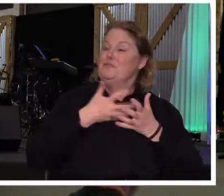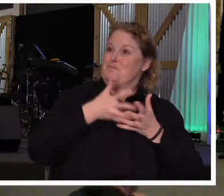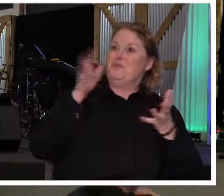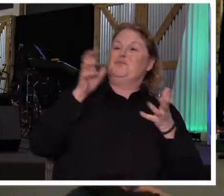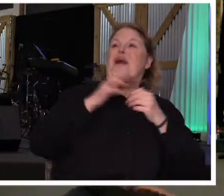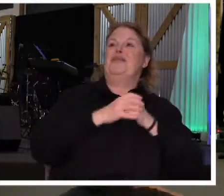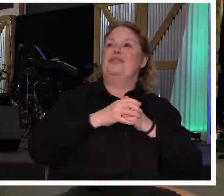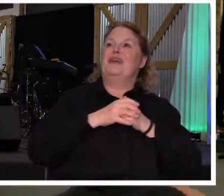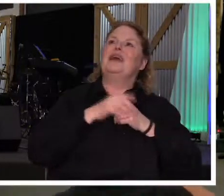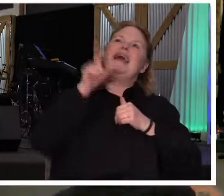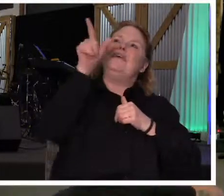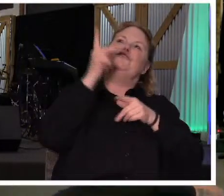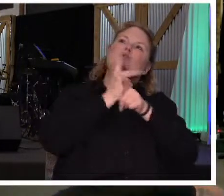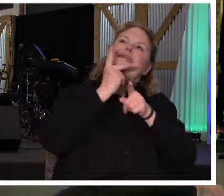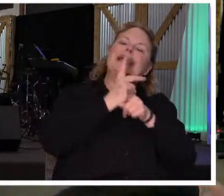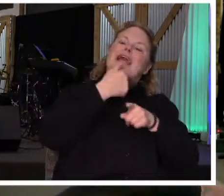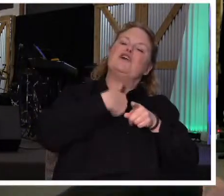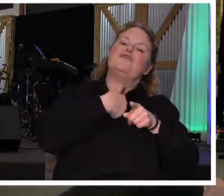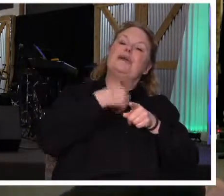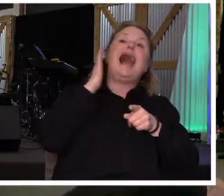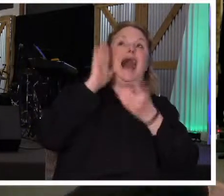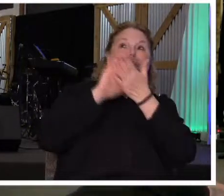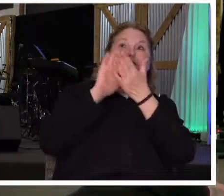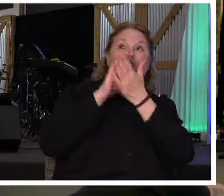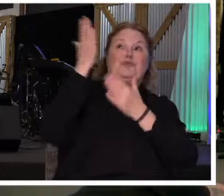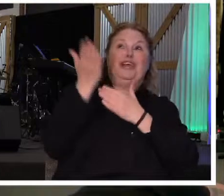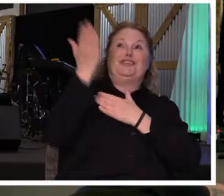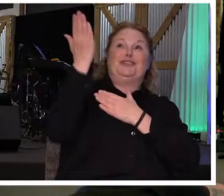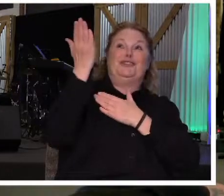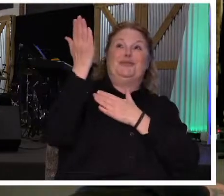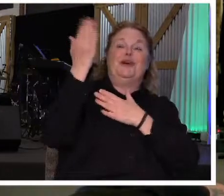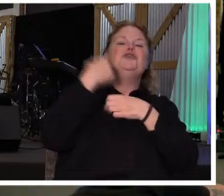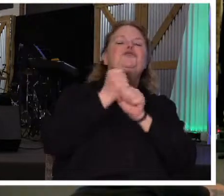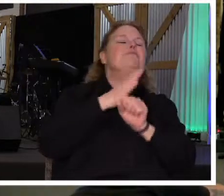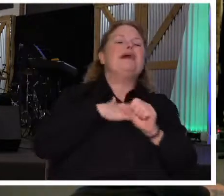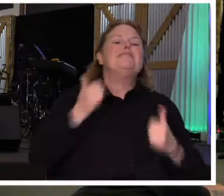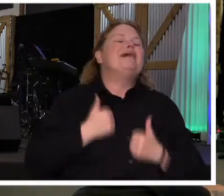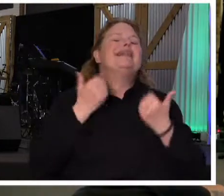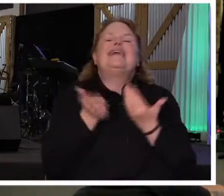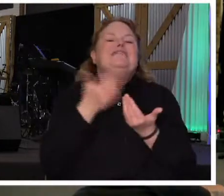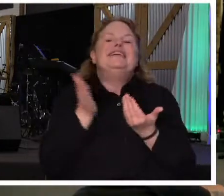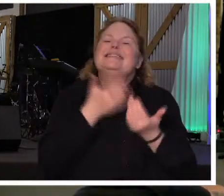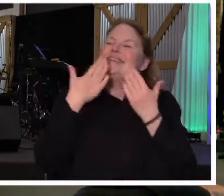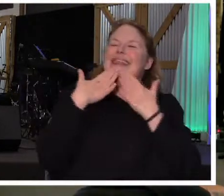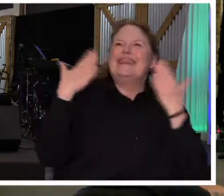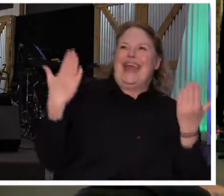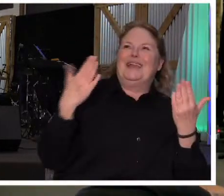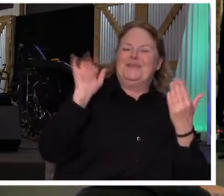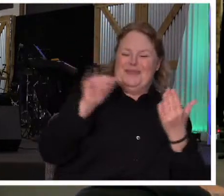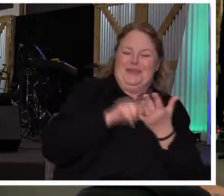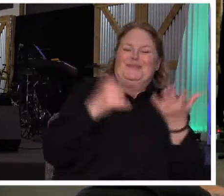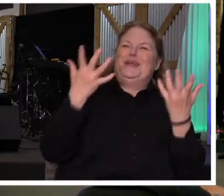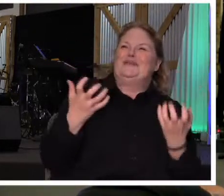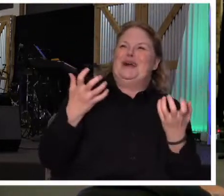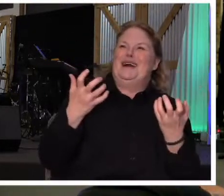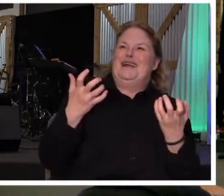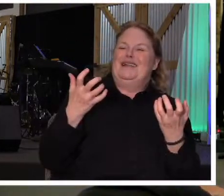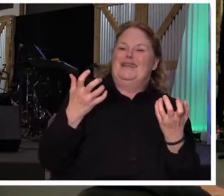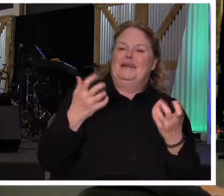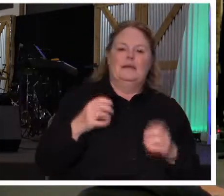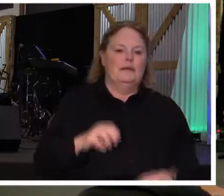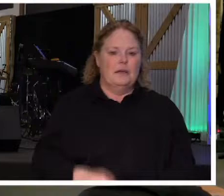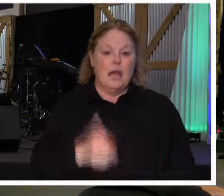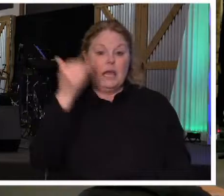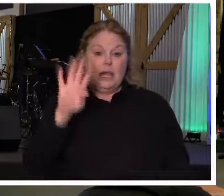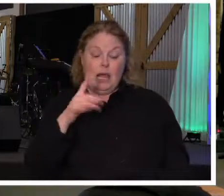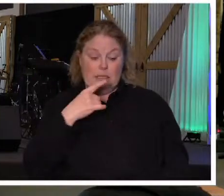that, God, I will praise you for making my life as easy and simple as possible. And God says, when I shake